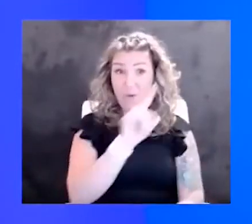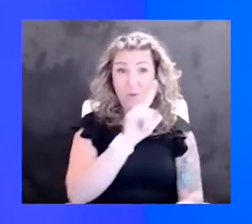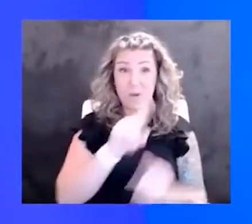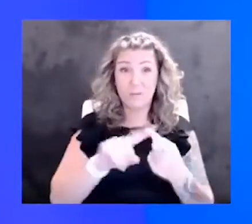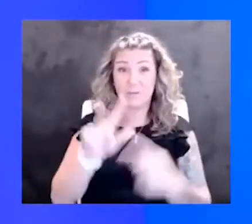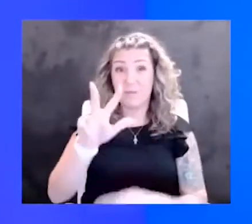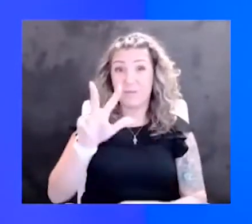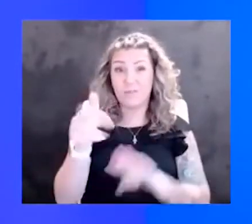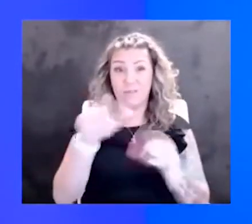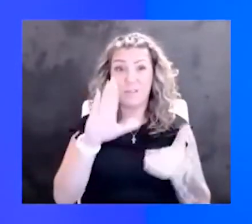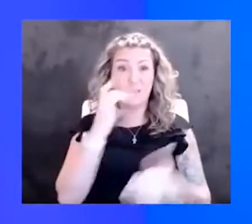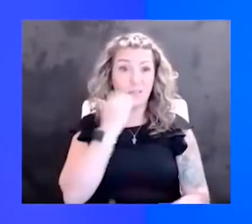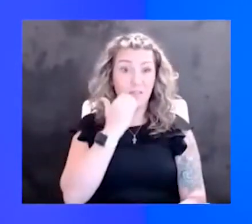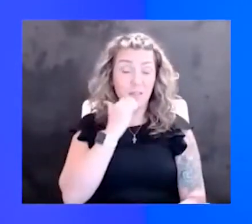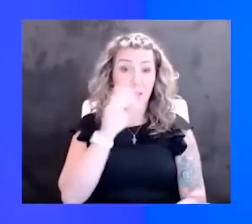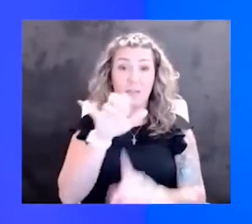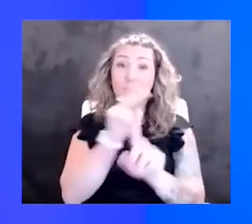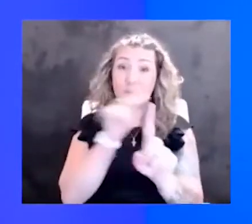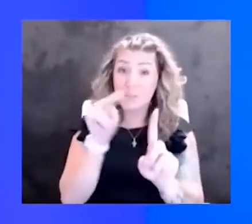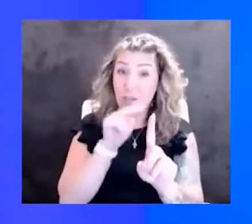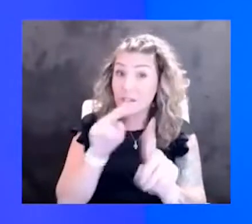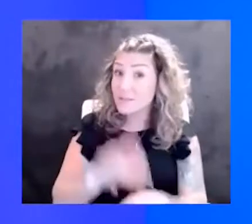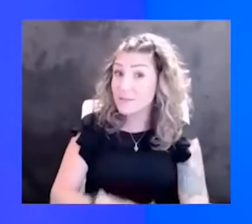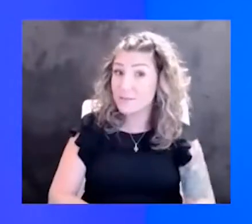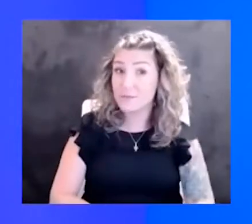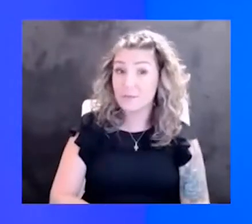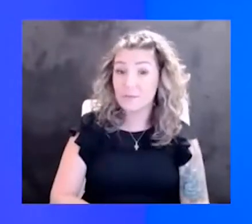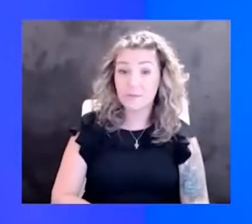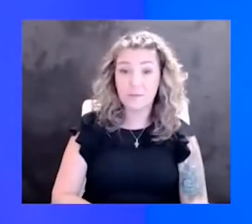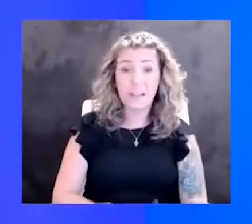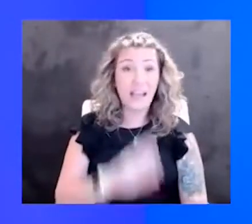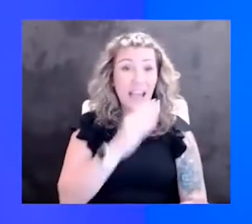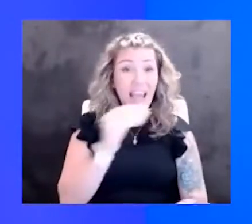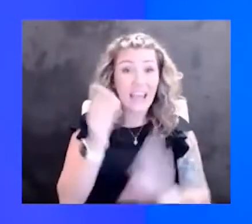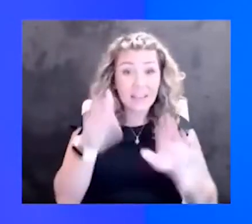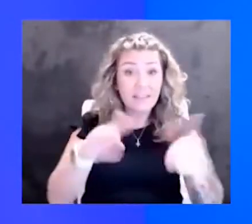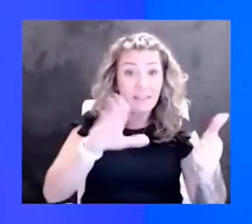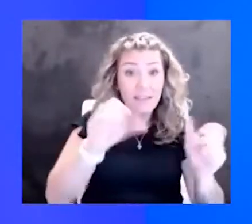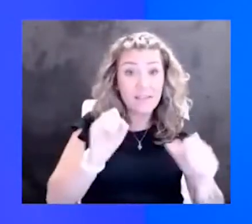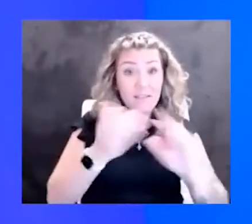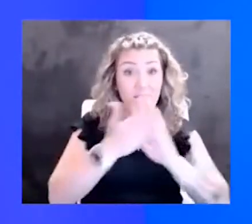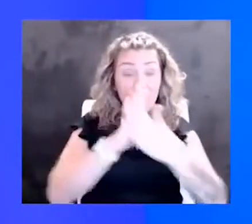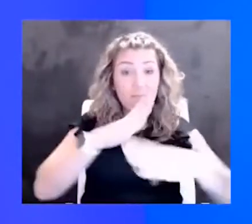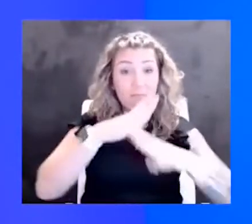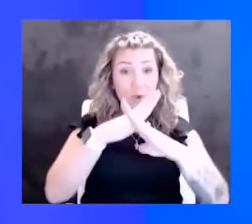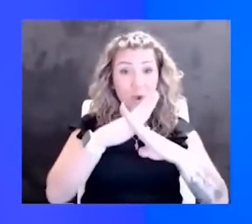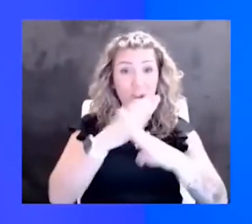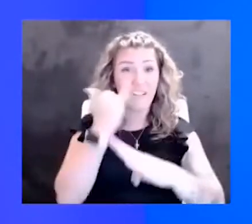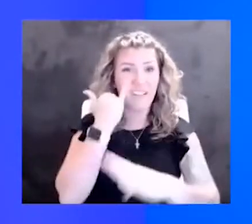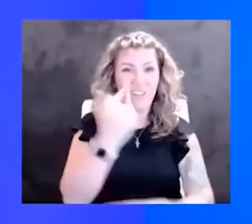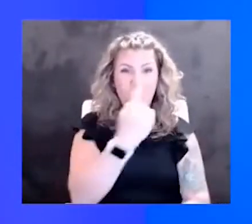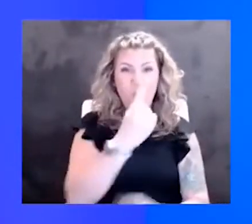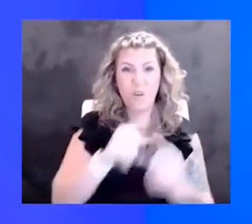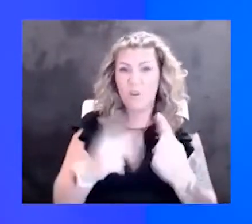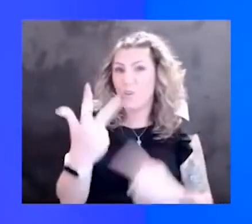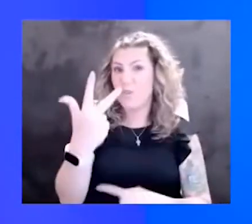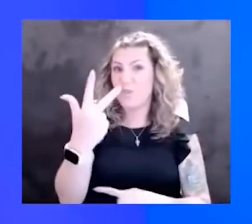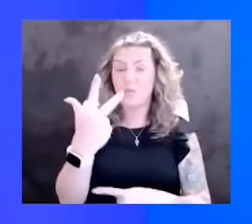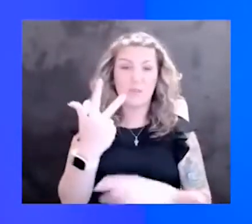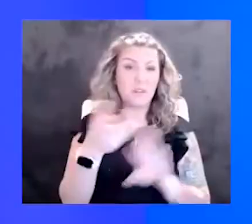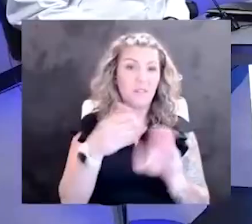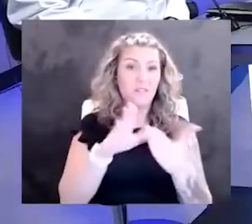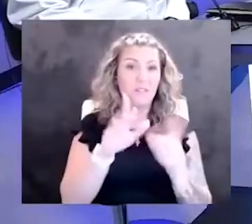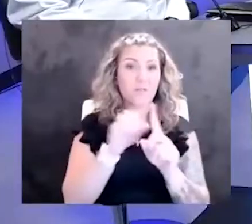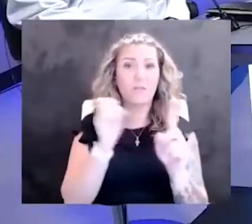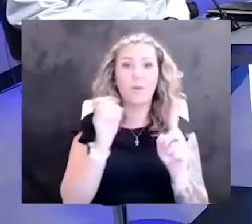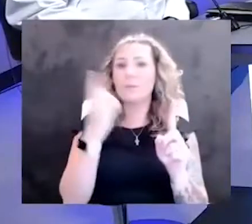and put that in perspective. And the deaths are preventable. If we had 1 to 3 deaths per day from something